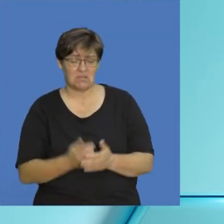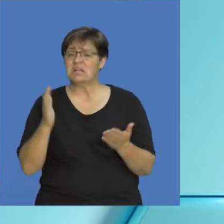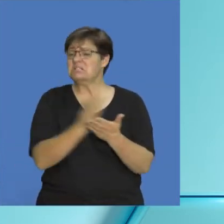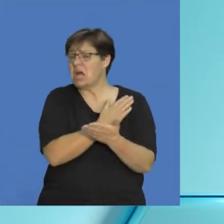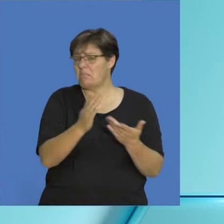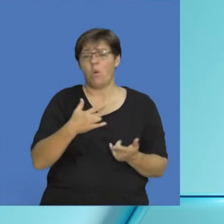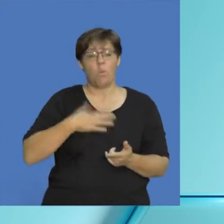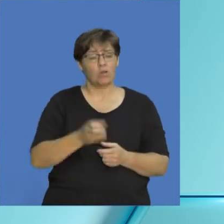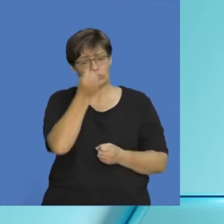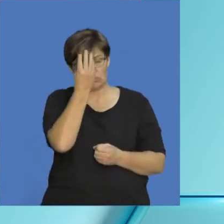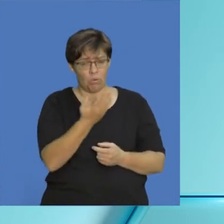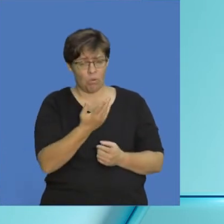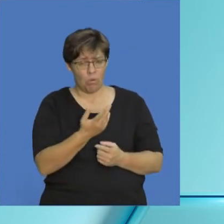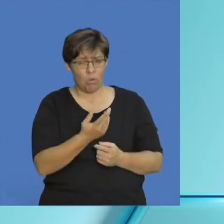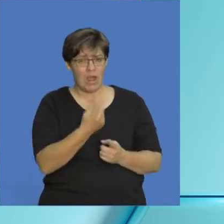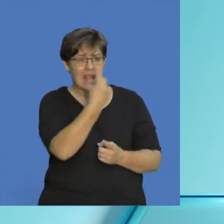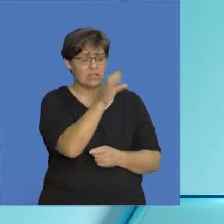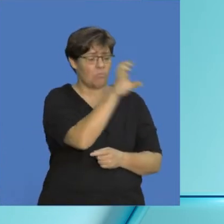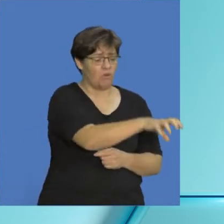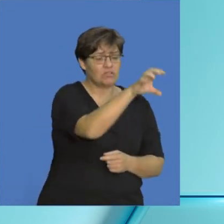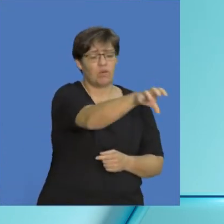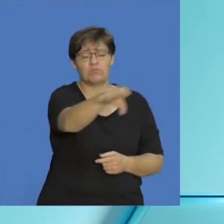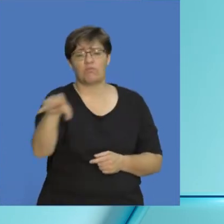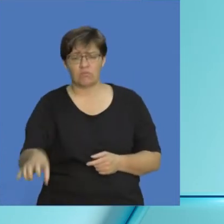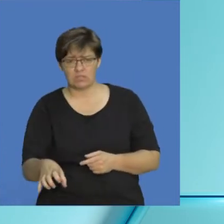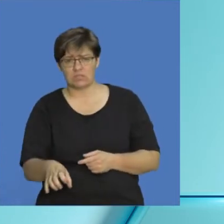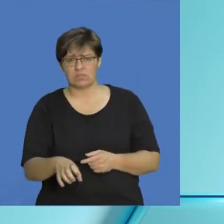know how many cases in each province.